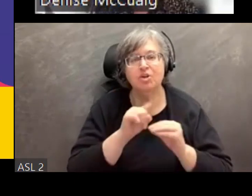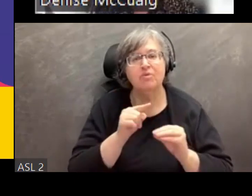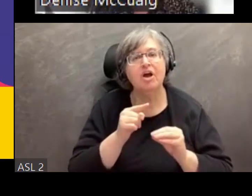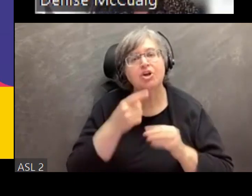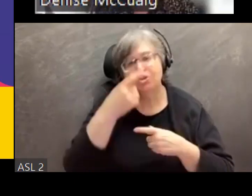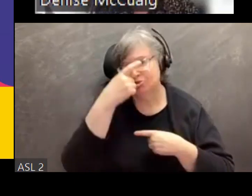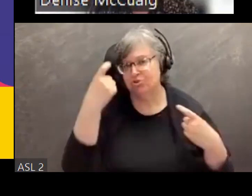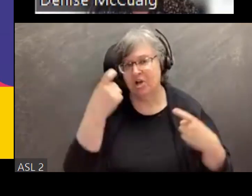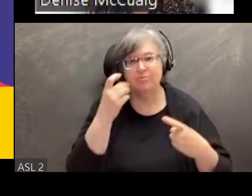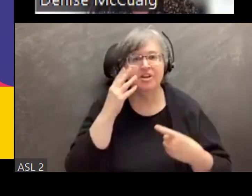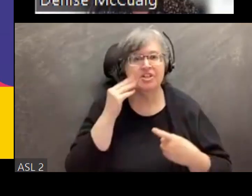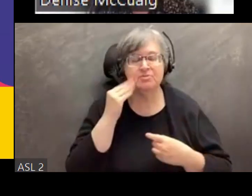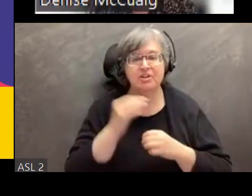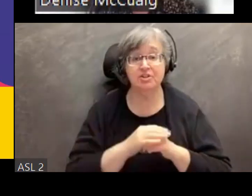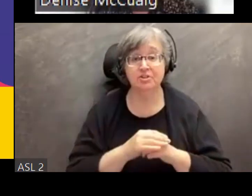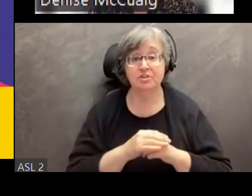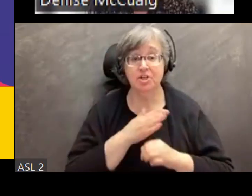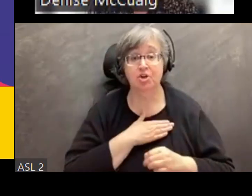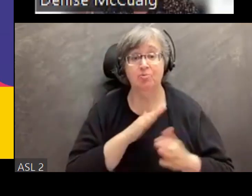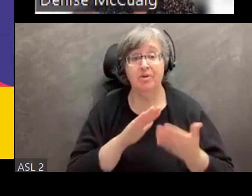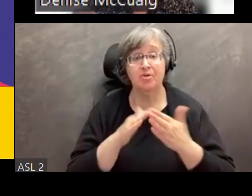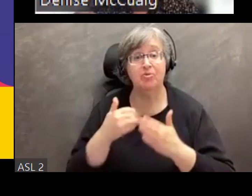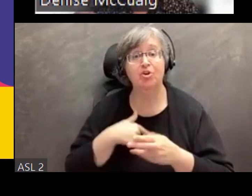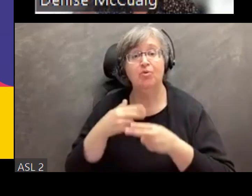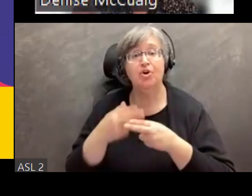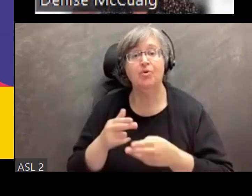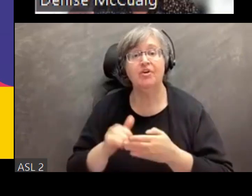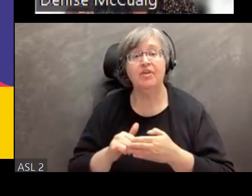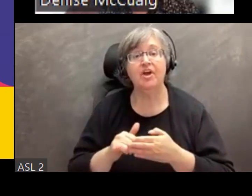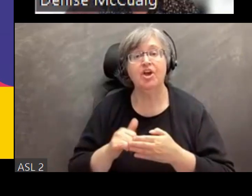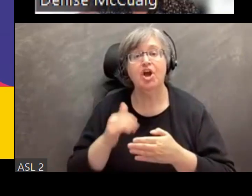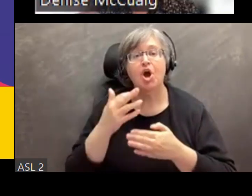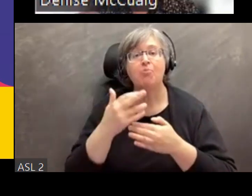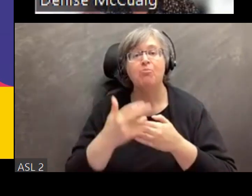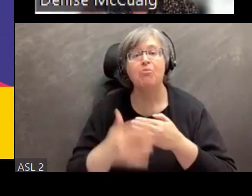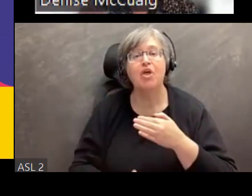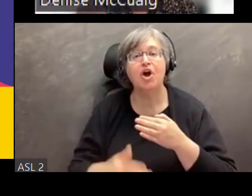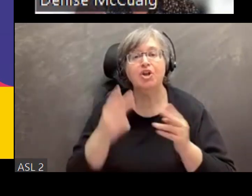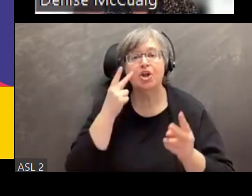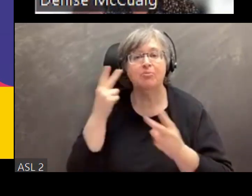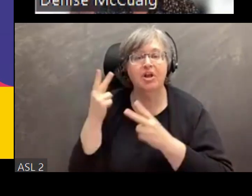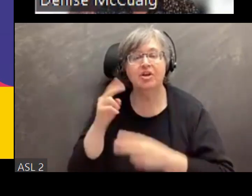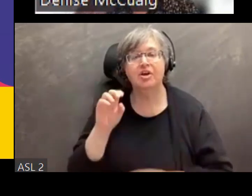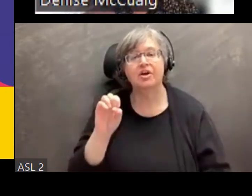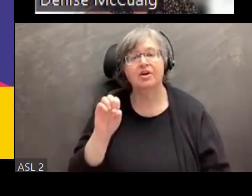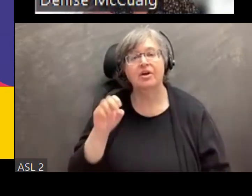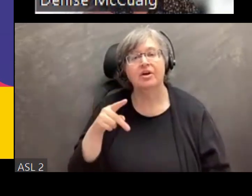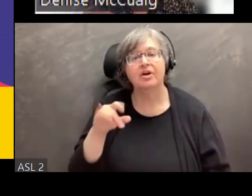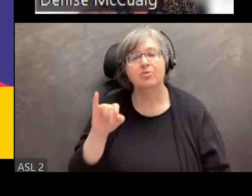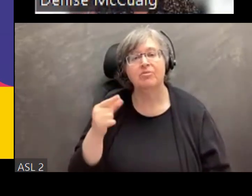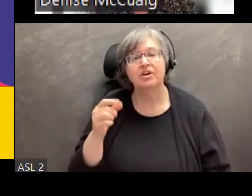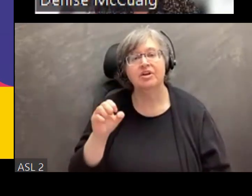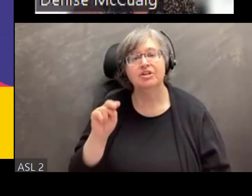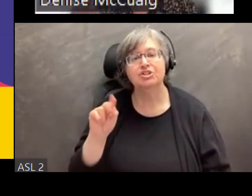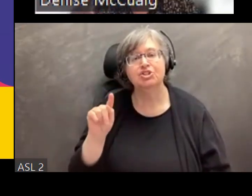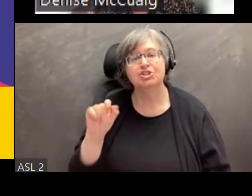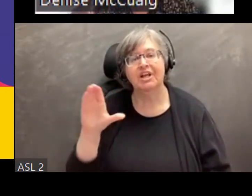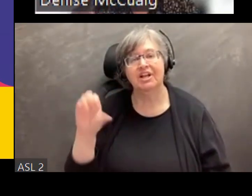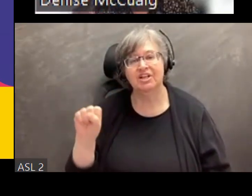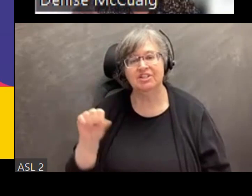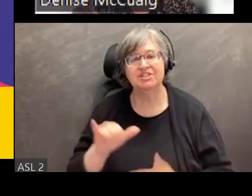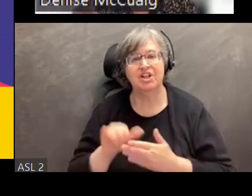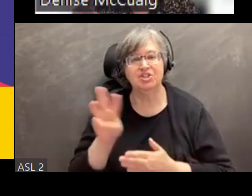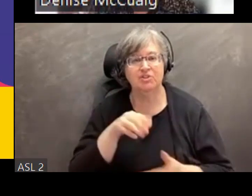trauma experiences. In my community, we call that blood memory or epigenetics from a